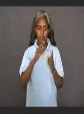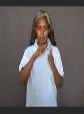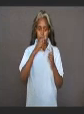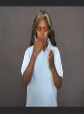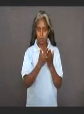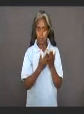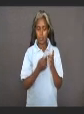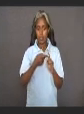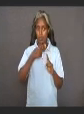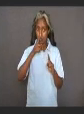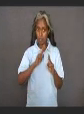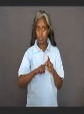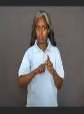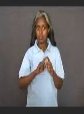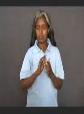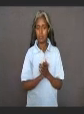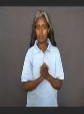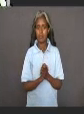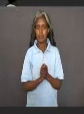Let's get back to our lesson.